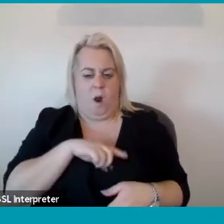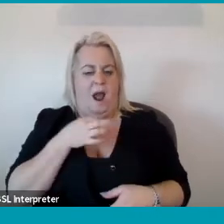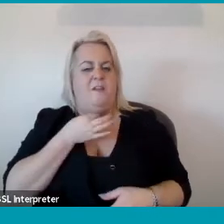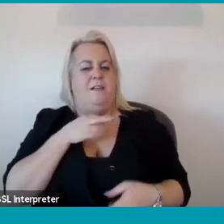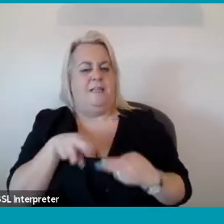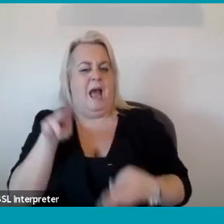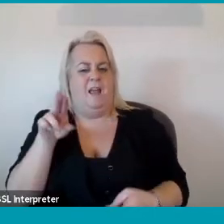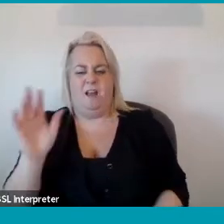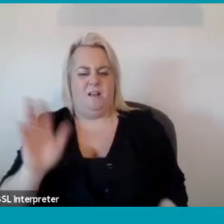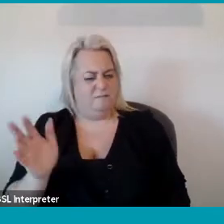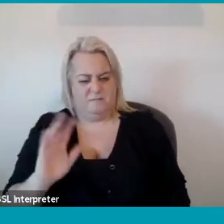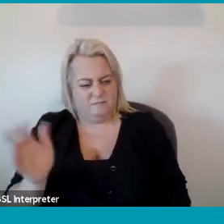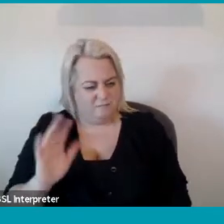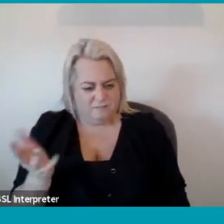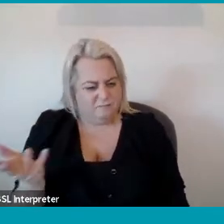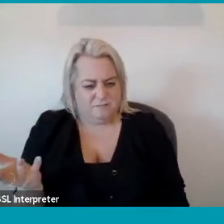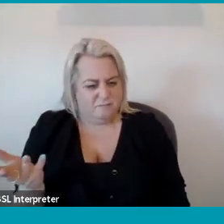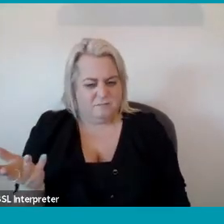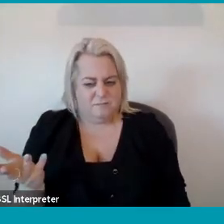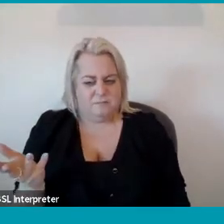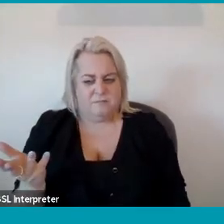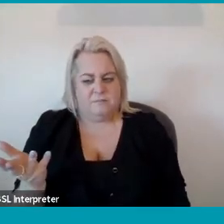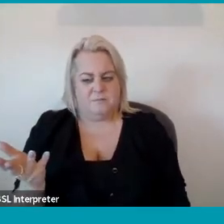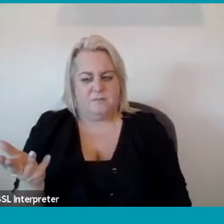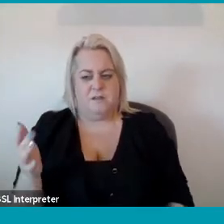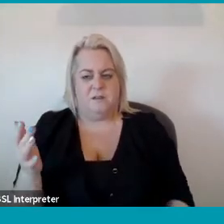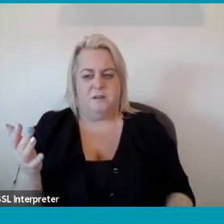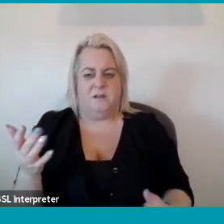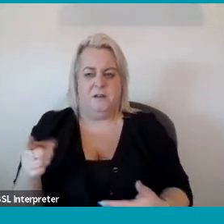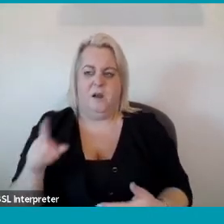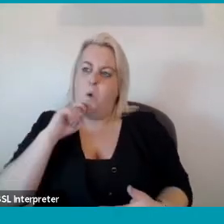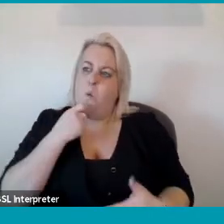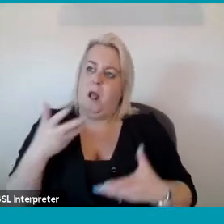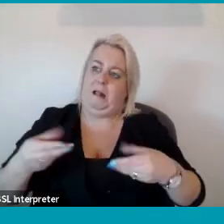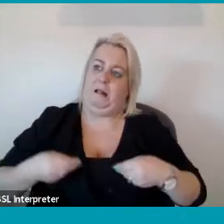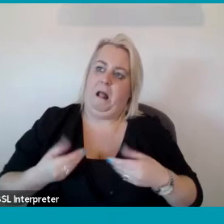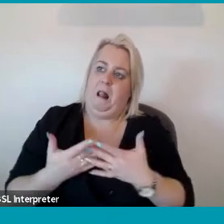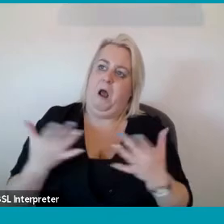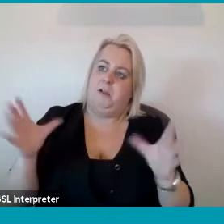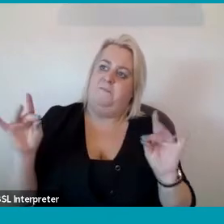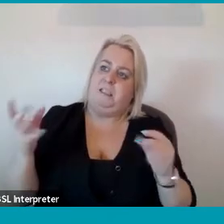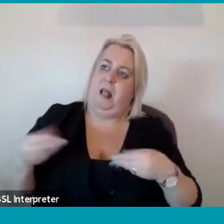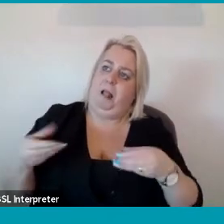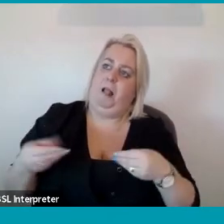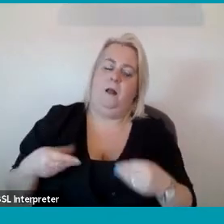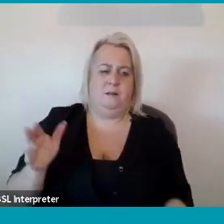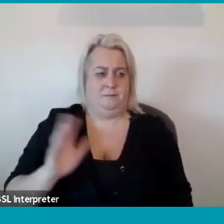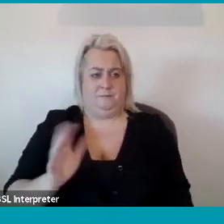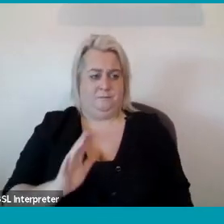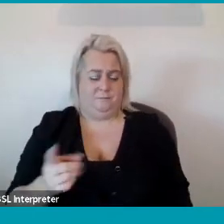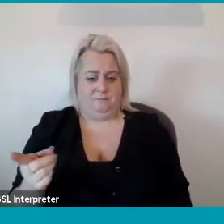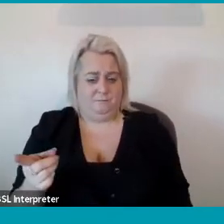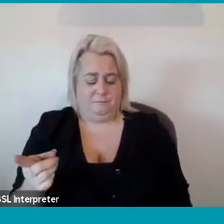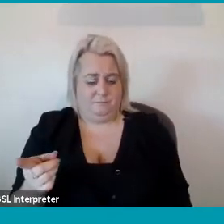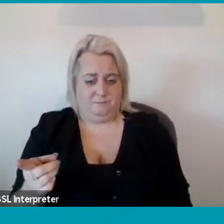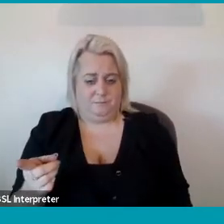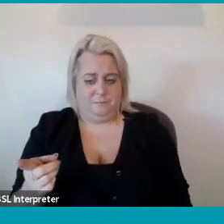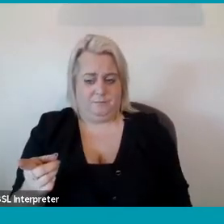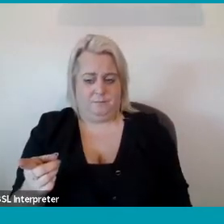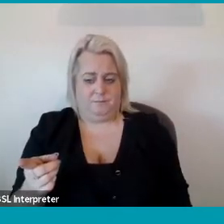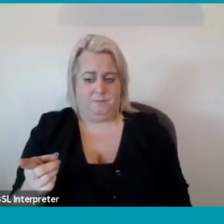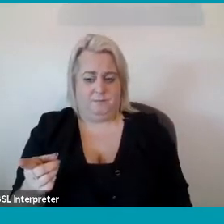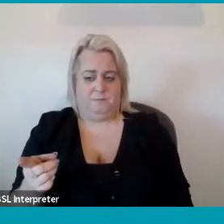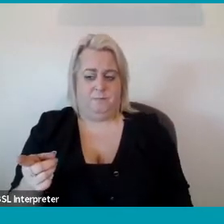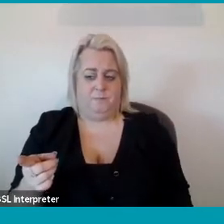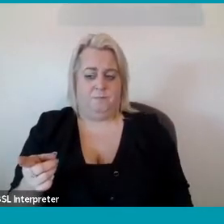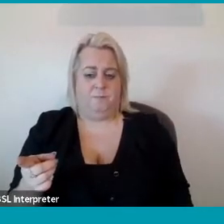they're no more likely, no more likely or less likely. But by the definition of the social model that we talked about